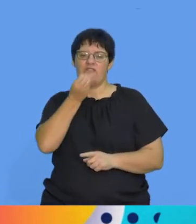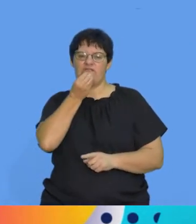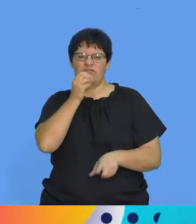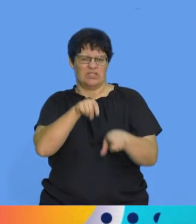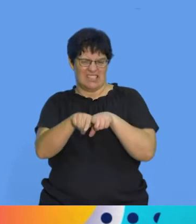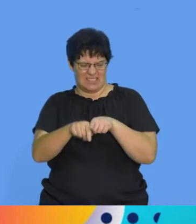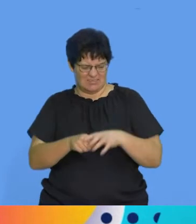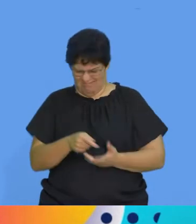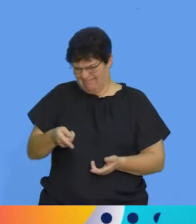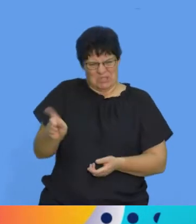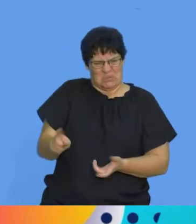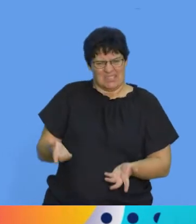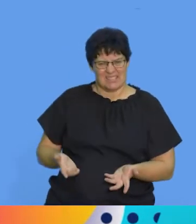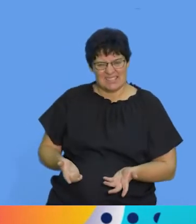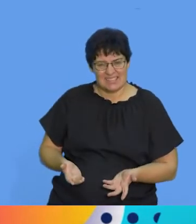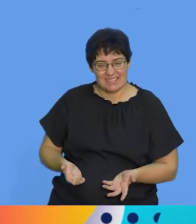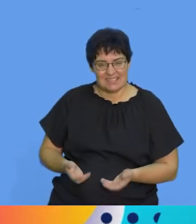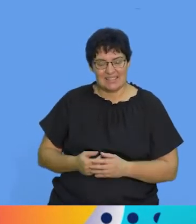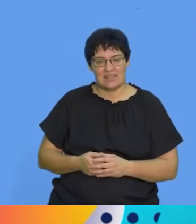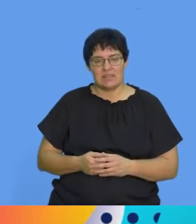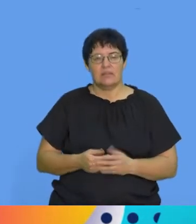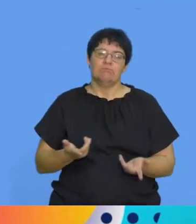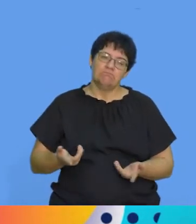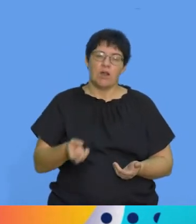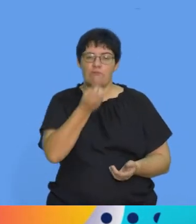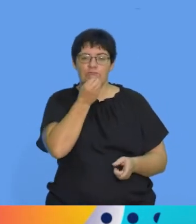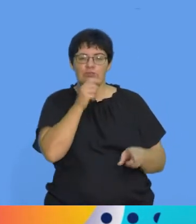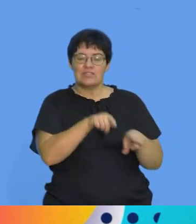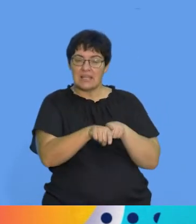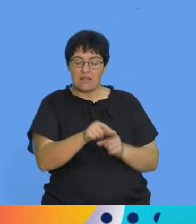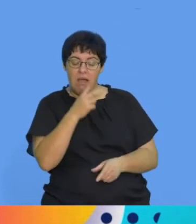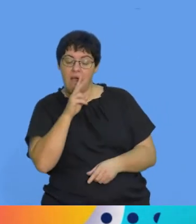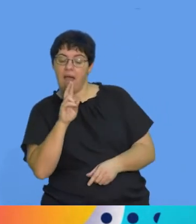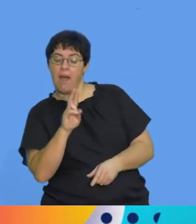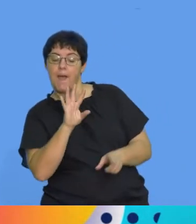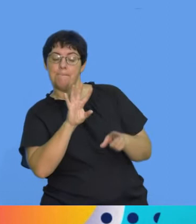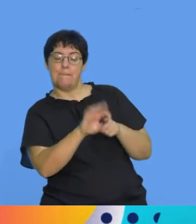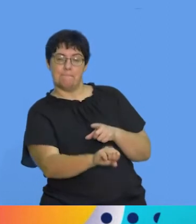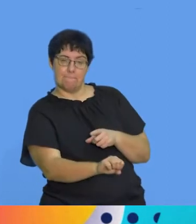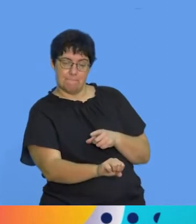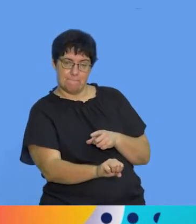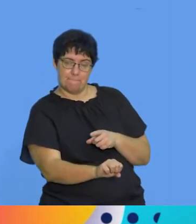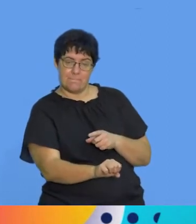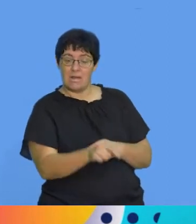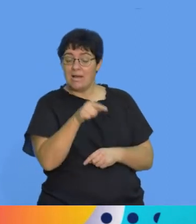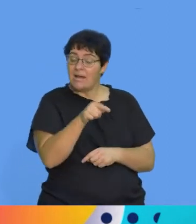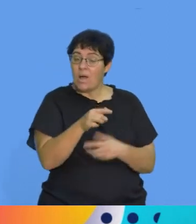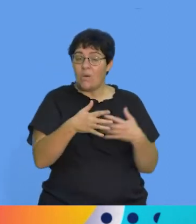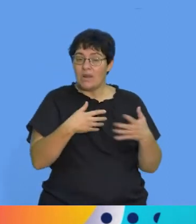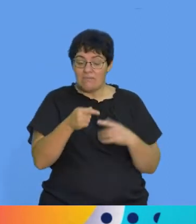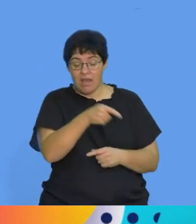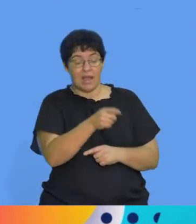carbohydrates, and that is the food test. And what is a food test? A food test is something that we're going to do to see